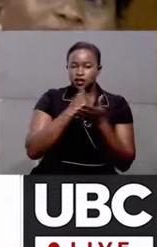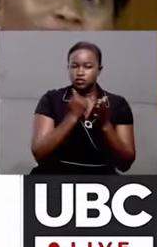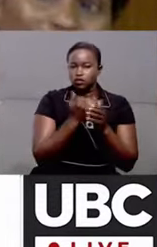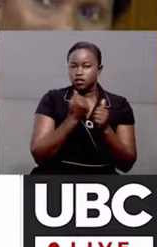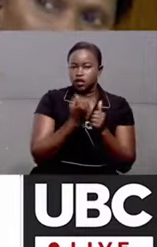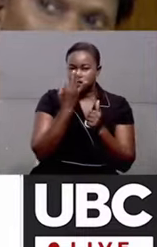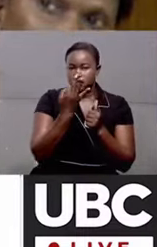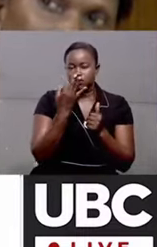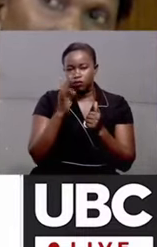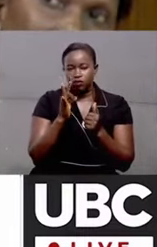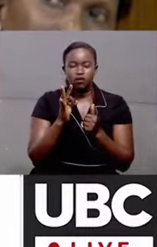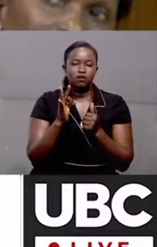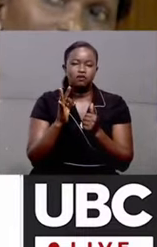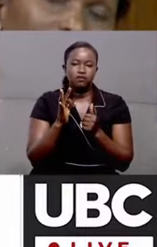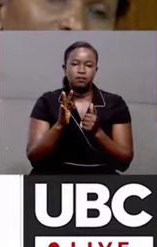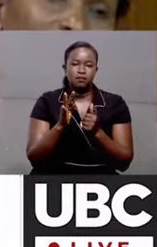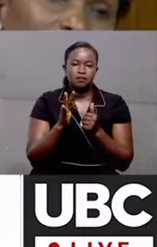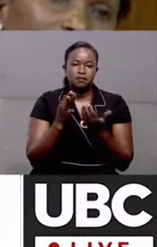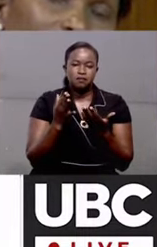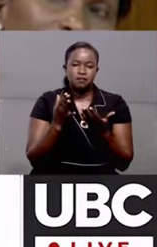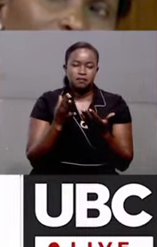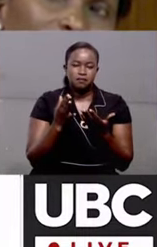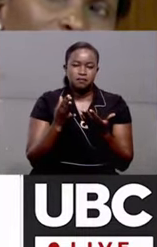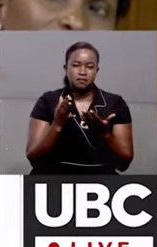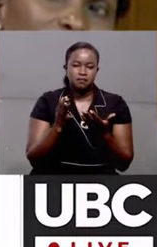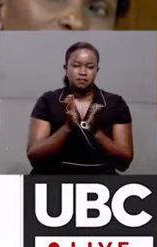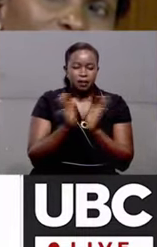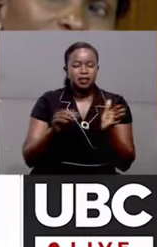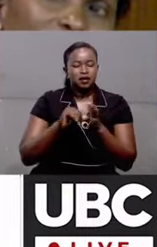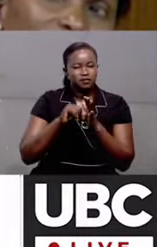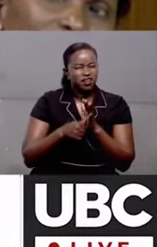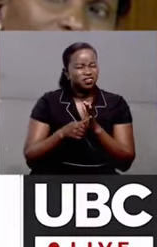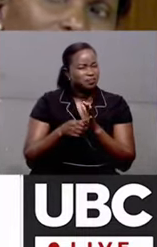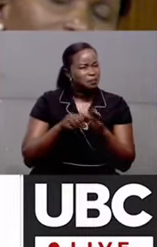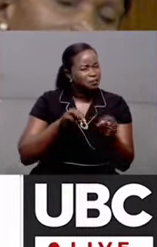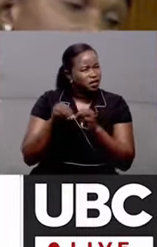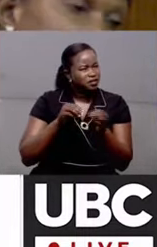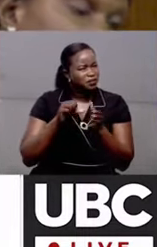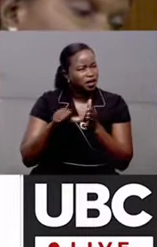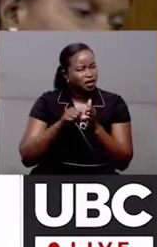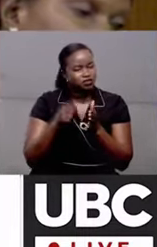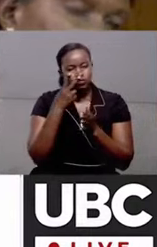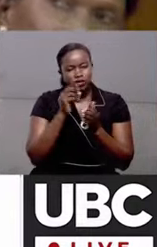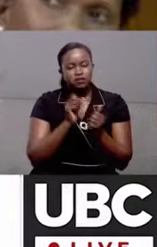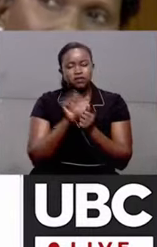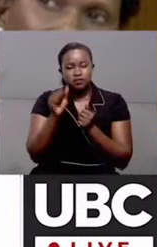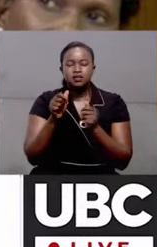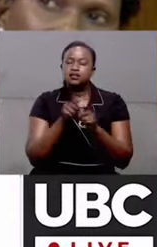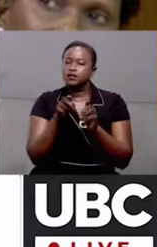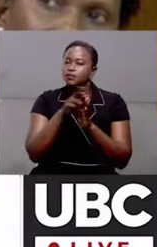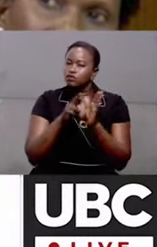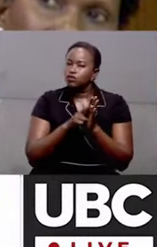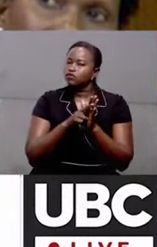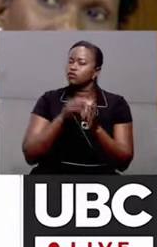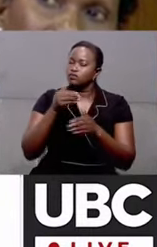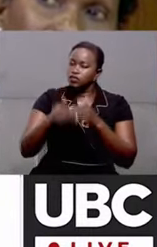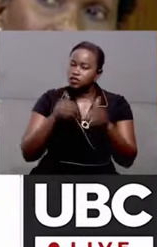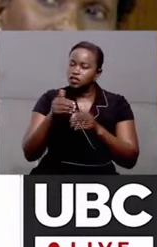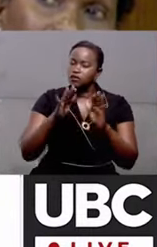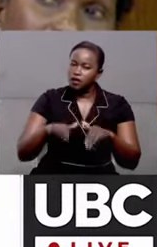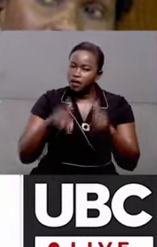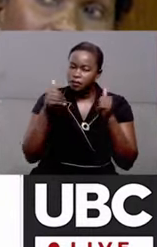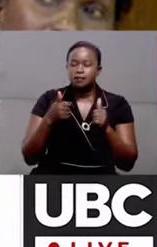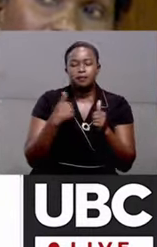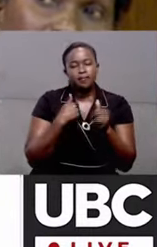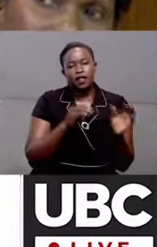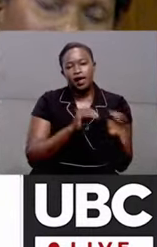13 of the Public Funds Management Act 2015 and the Rules of Procedure of Parliament, I